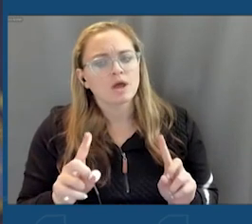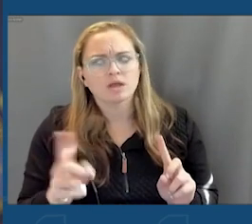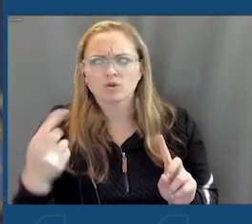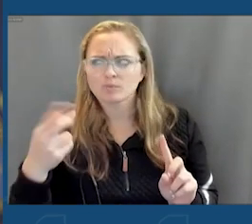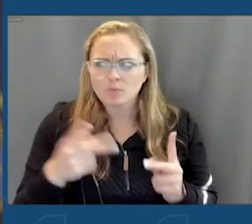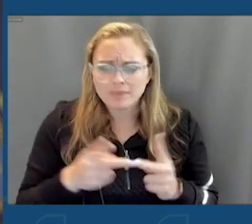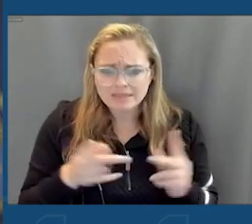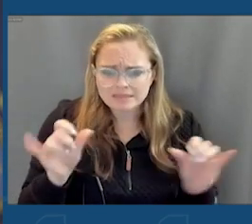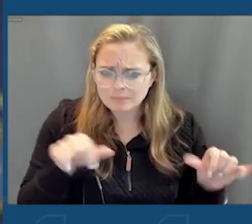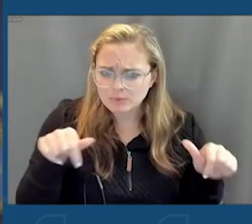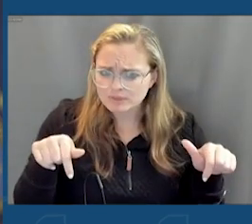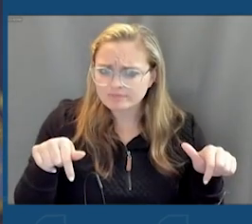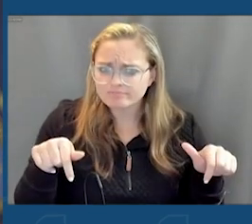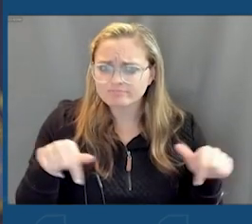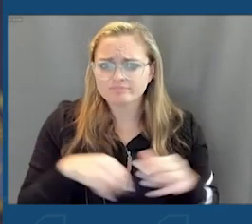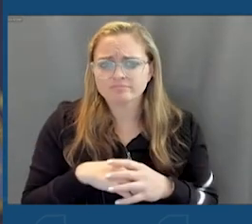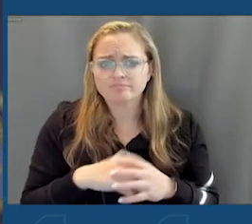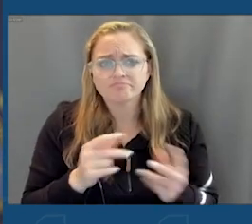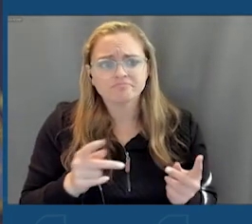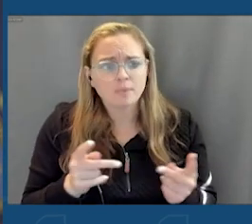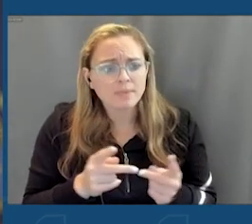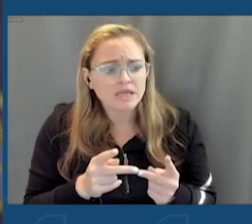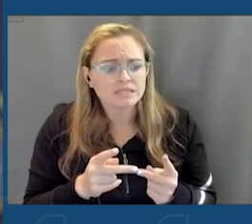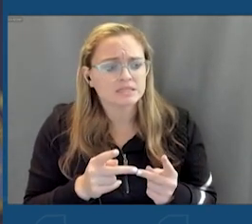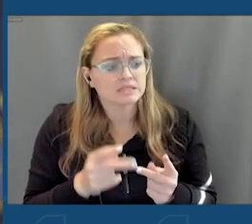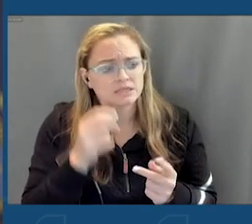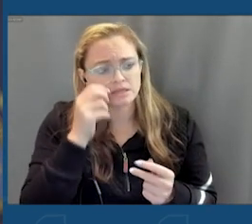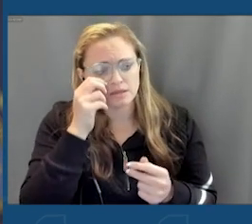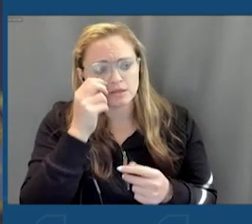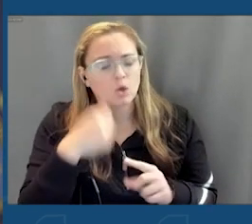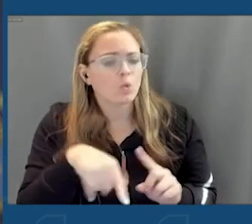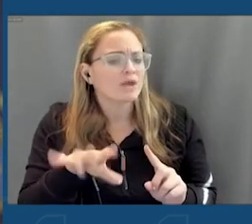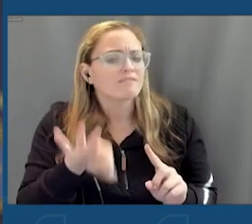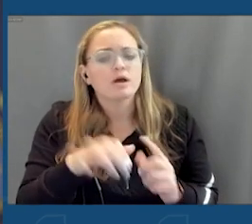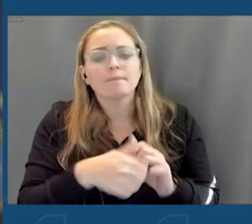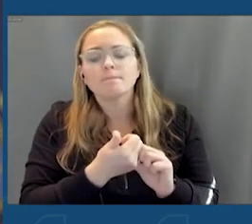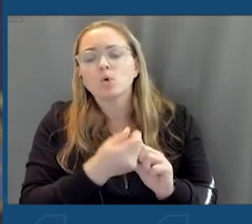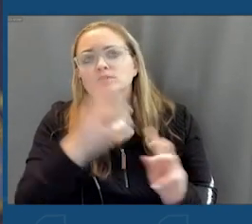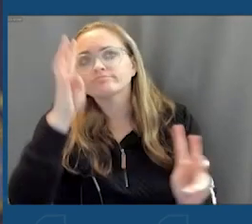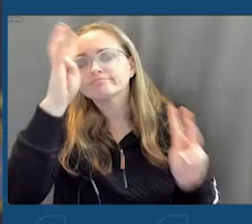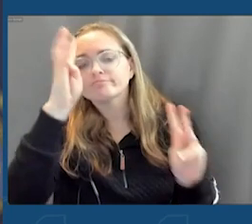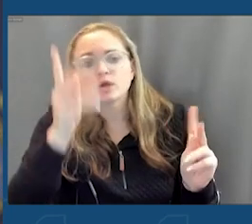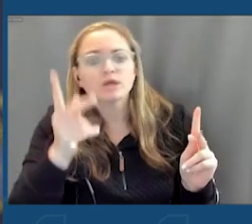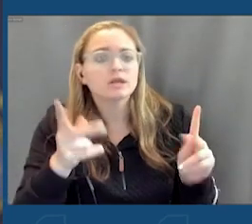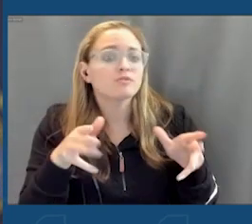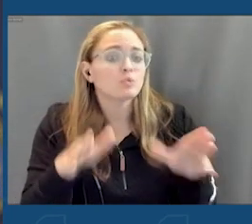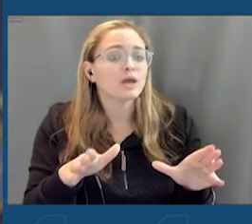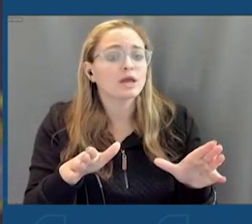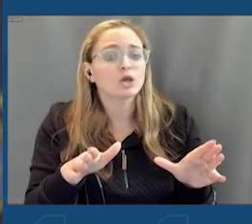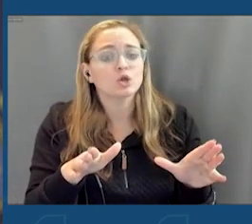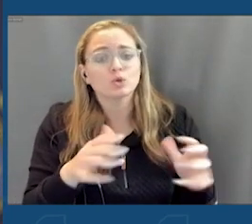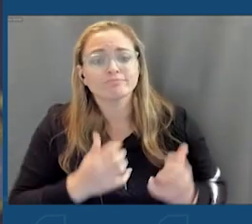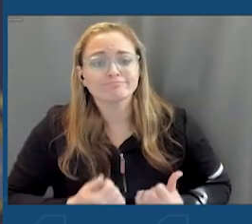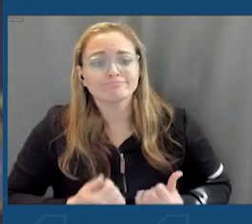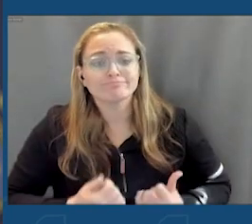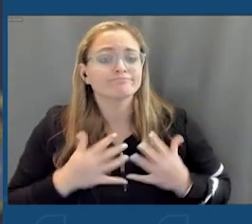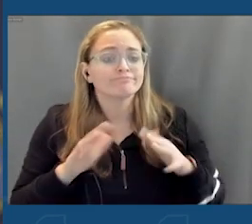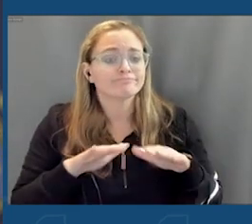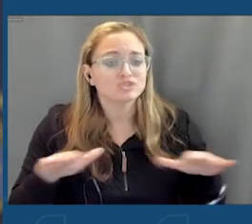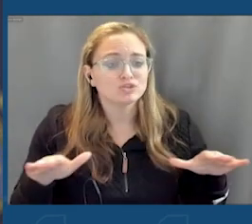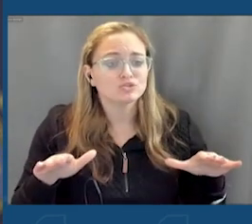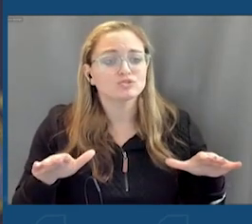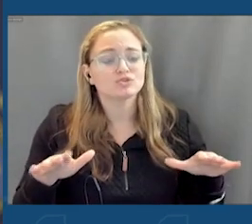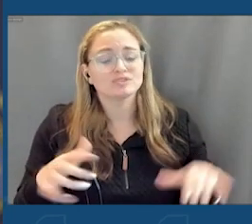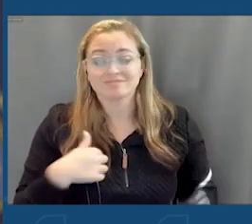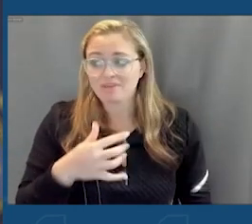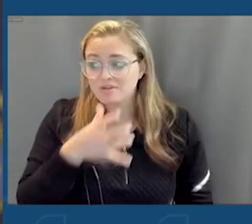this, a place we find the most creative way to stimulate our children. As a mom and